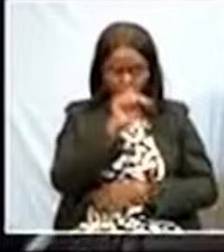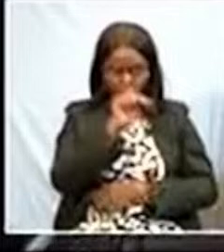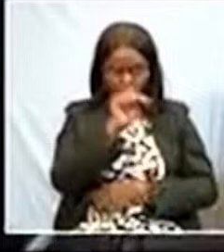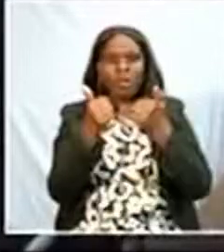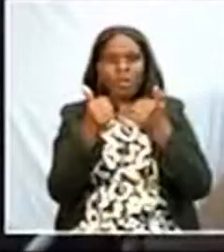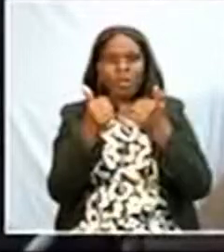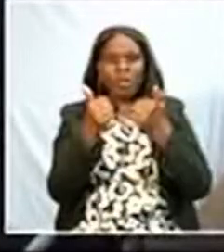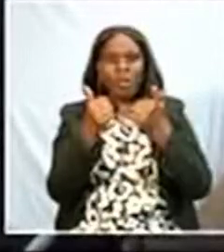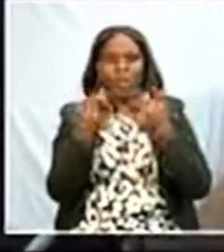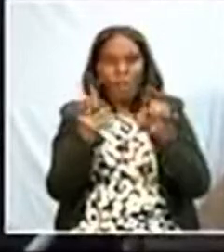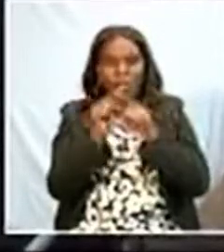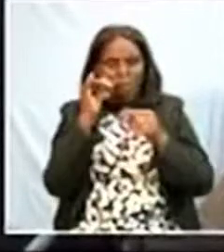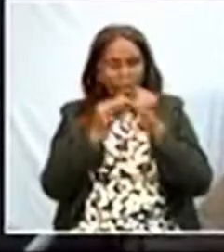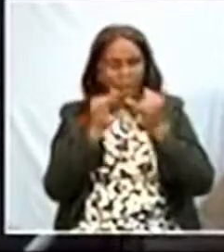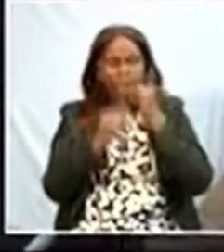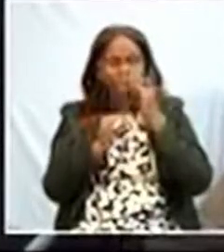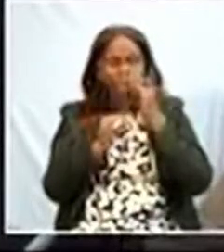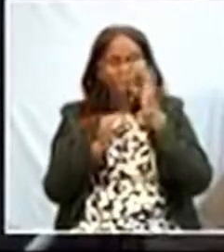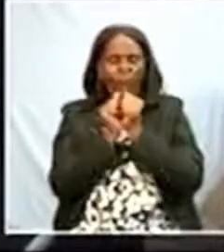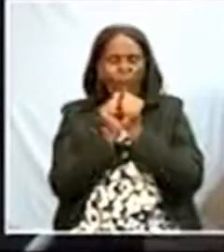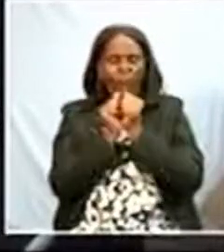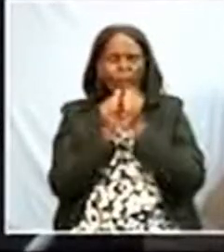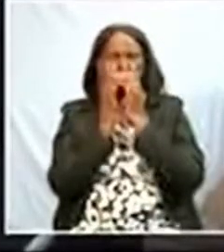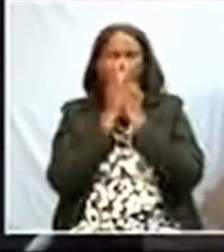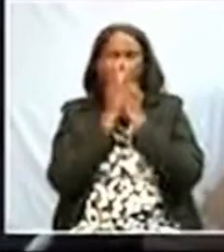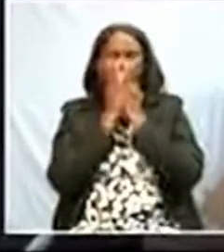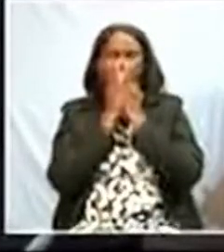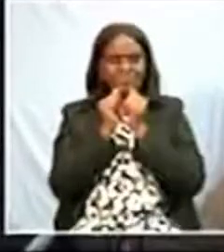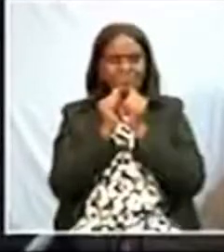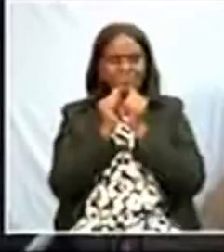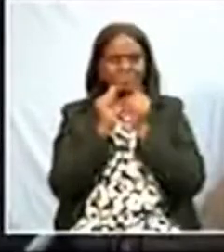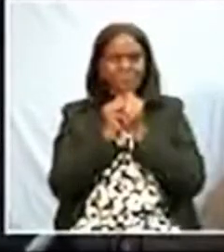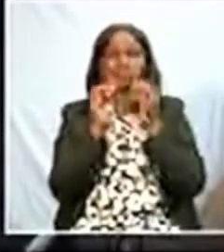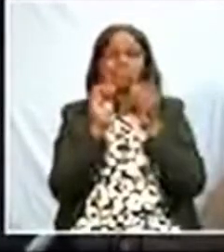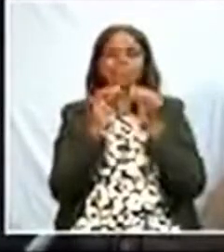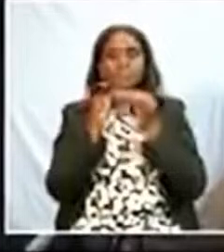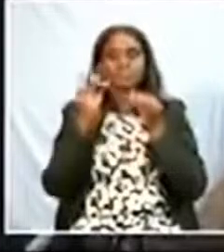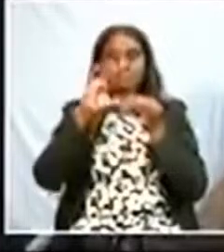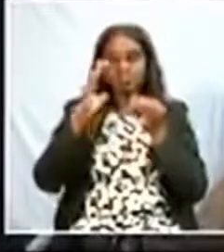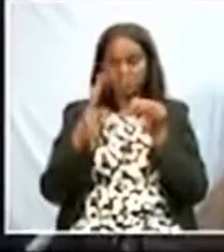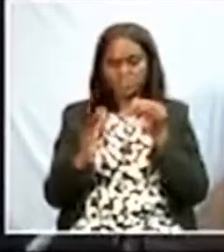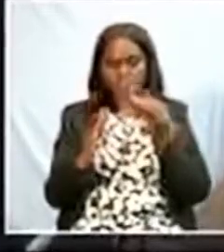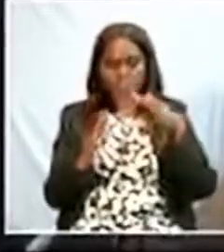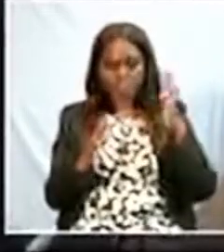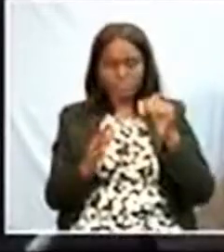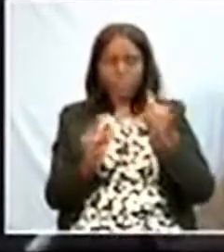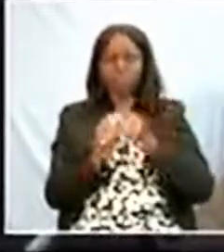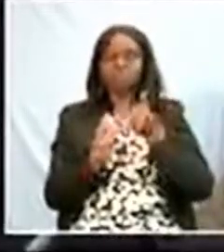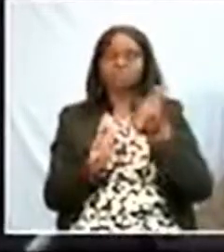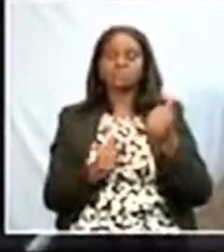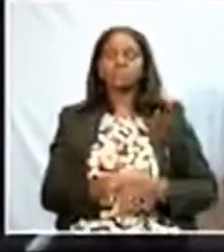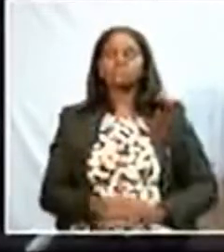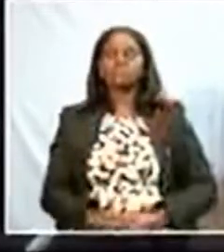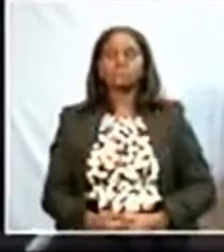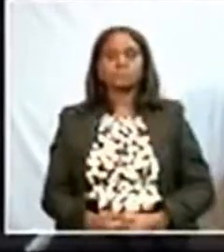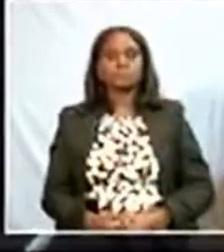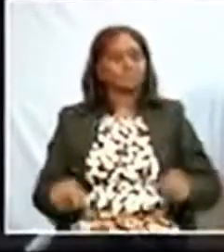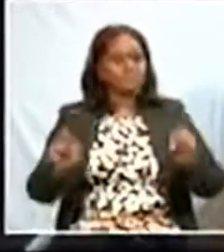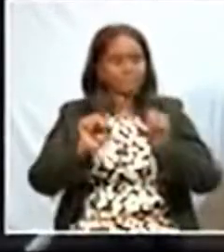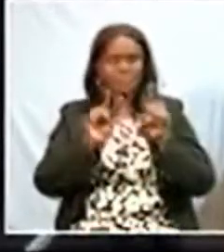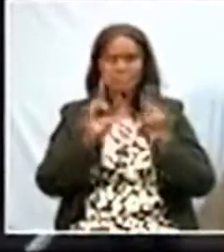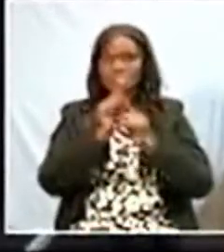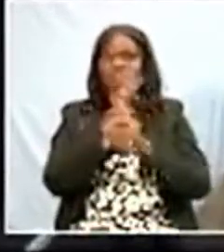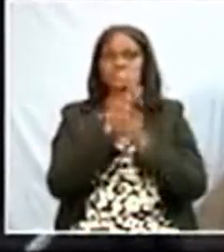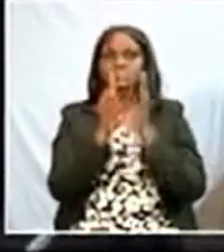It is completed, but with a lot of defects, cracks, flaws, and so on and so forth. Now, the same